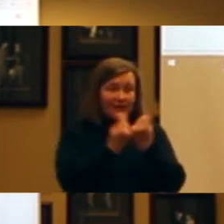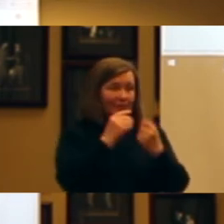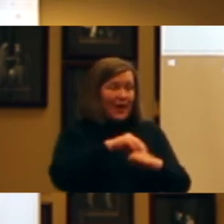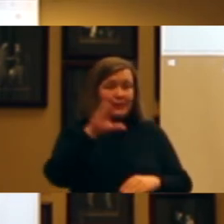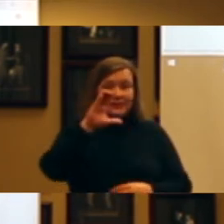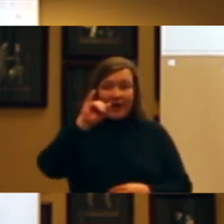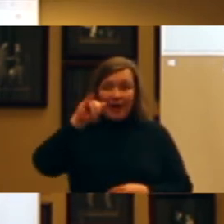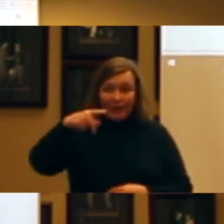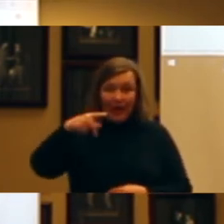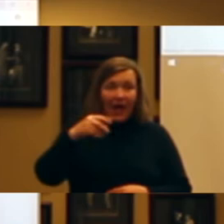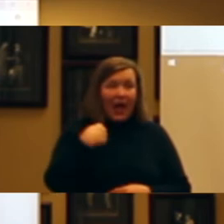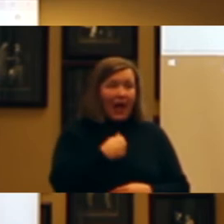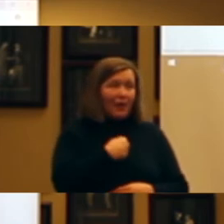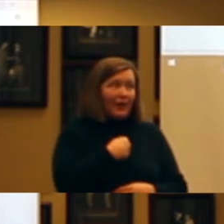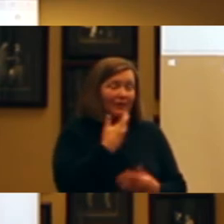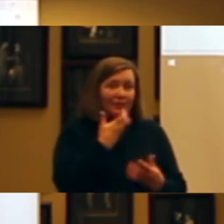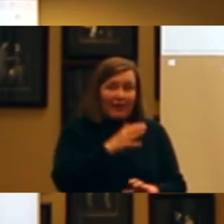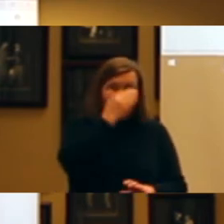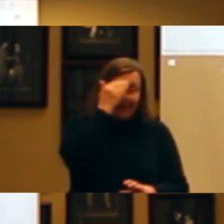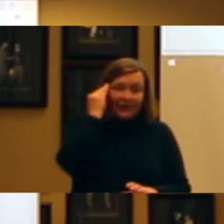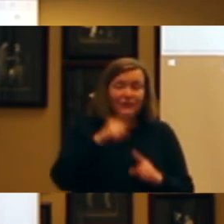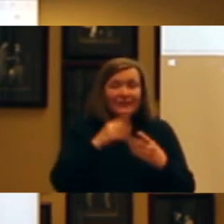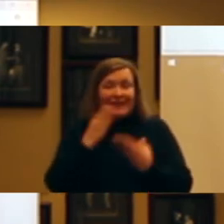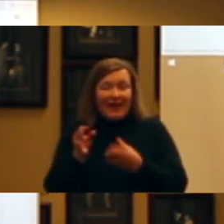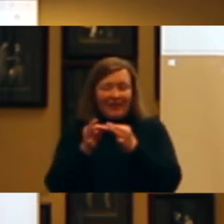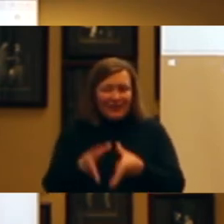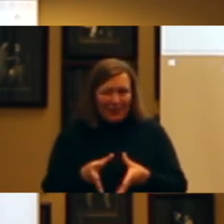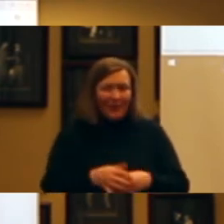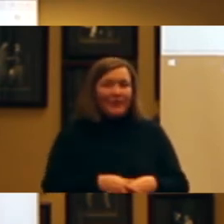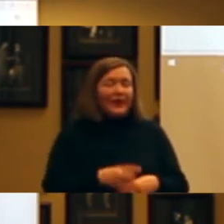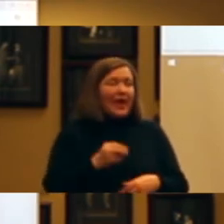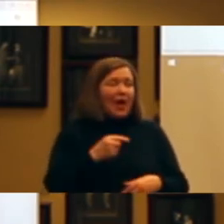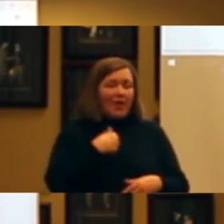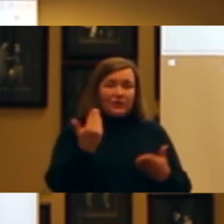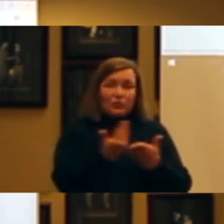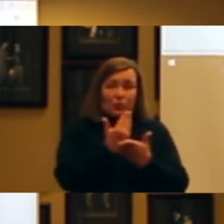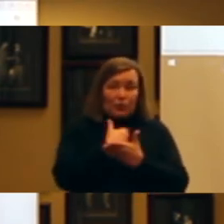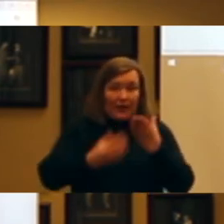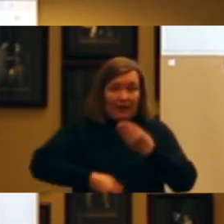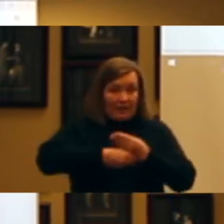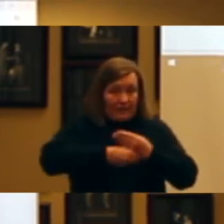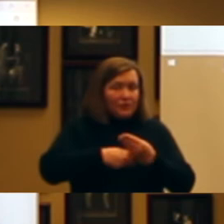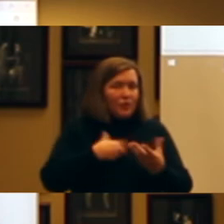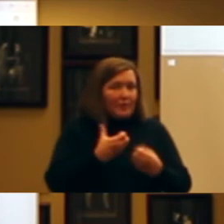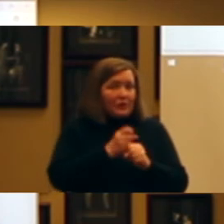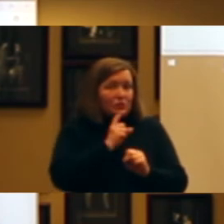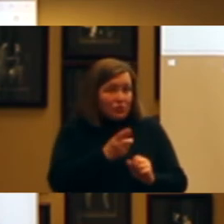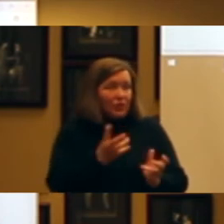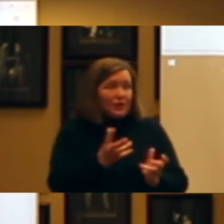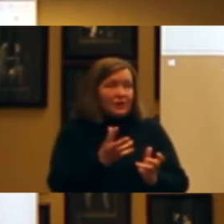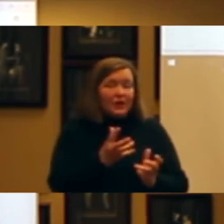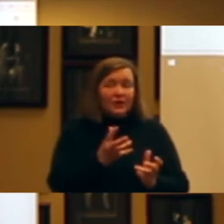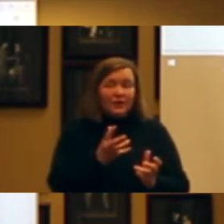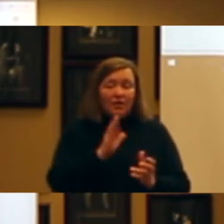at CIP. We would not be remiss without thanking our interpreter. This is something new we're starting this year. We want to make sure